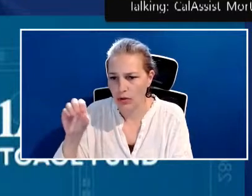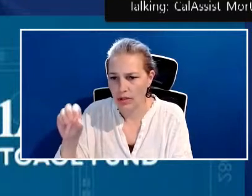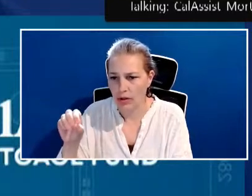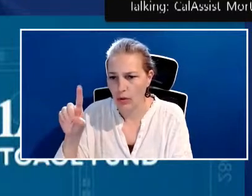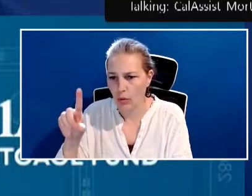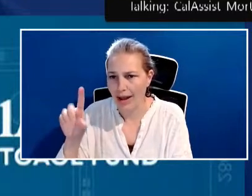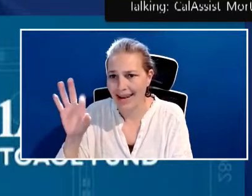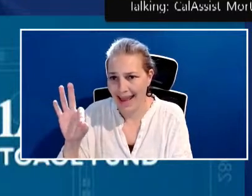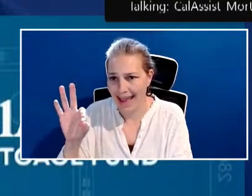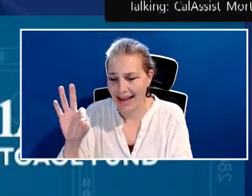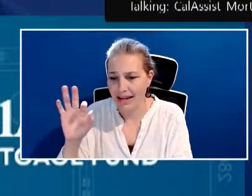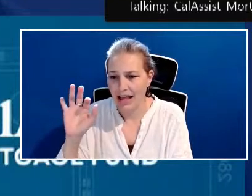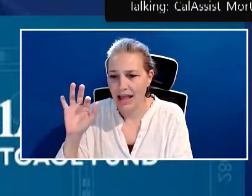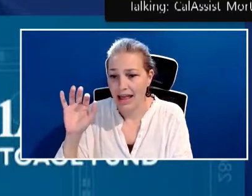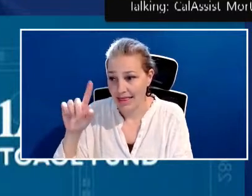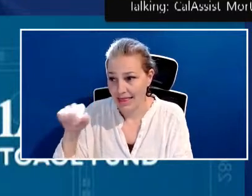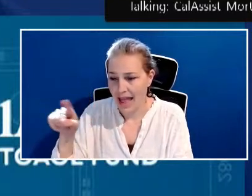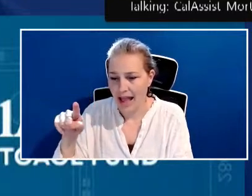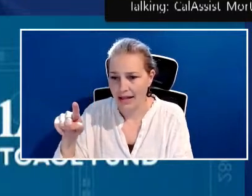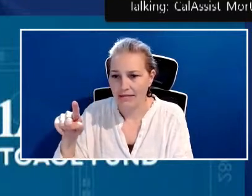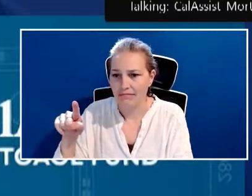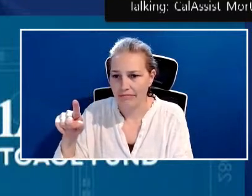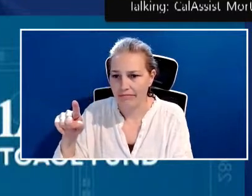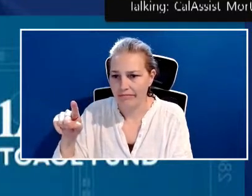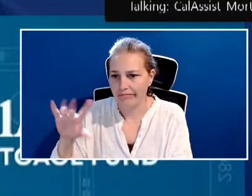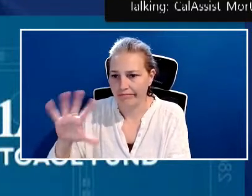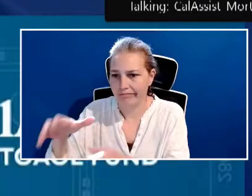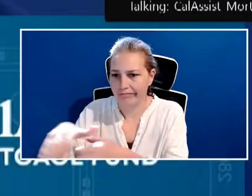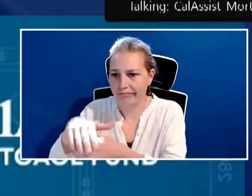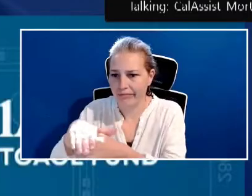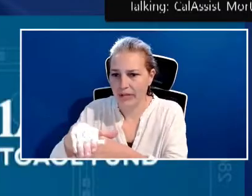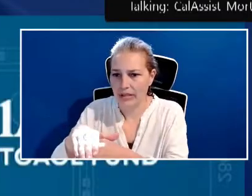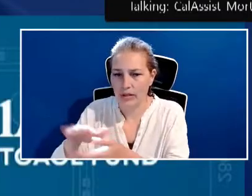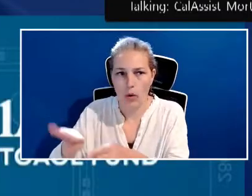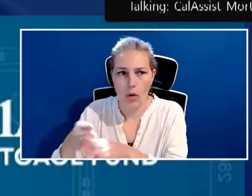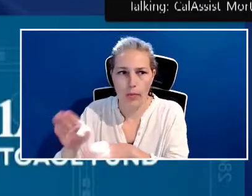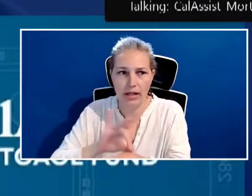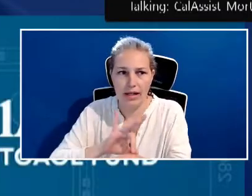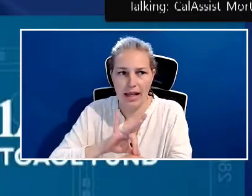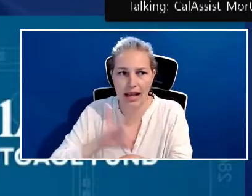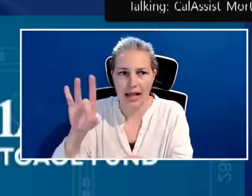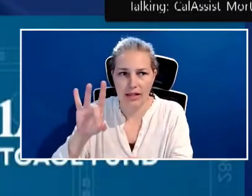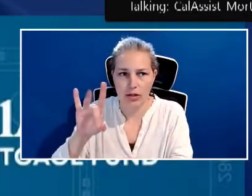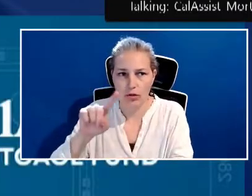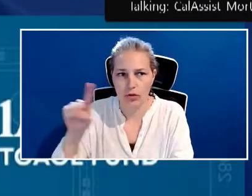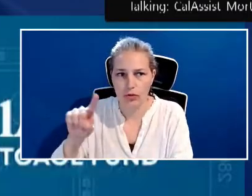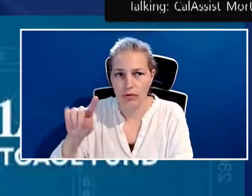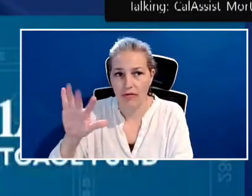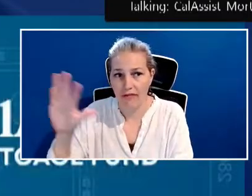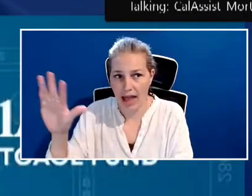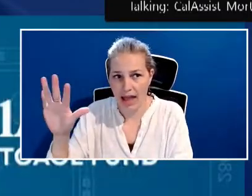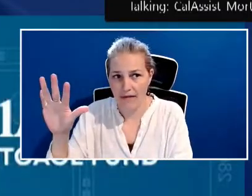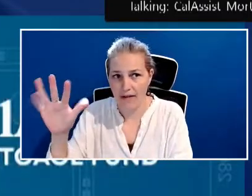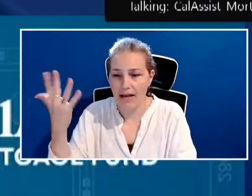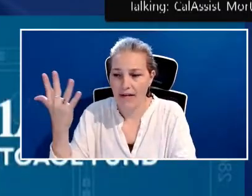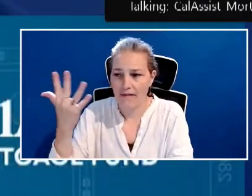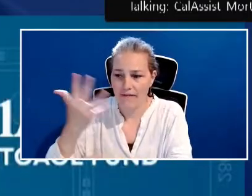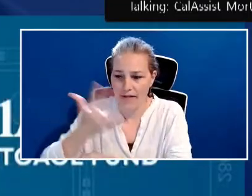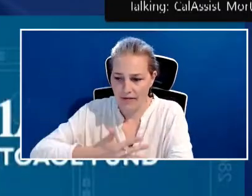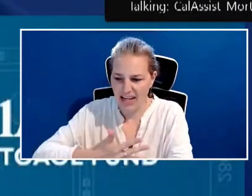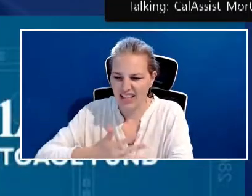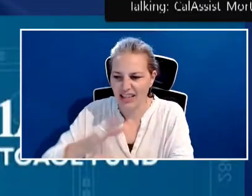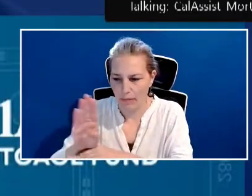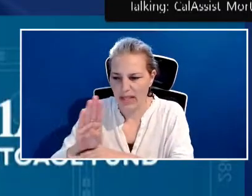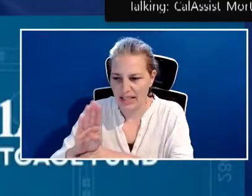1-800-501-0019. They're open 8 to 5, 5 days a week. So I encourage you to call them and they can help answer those questions for you.